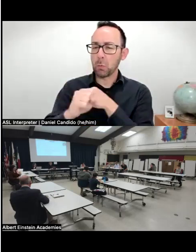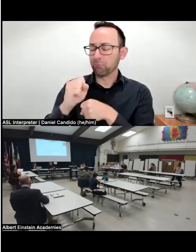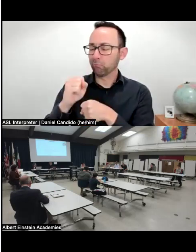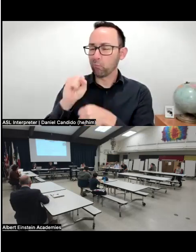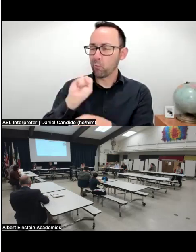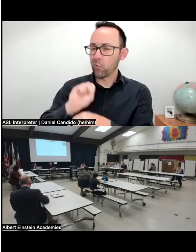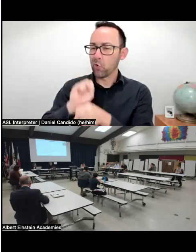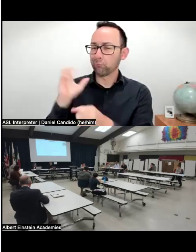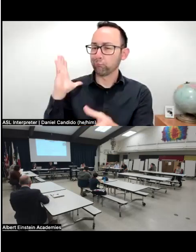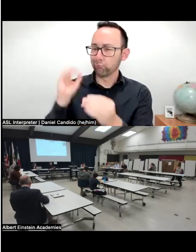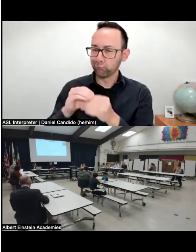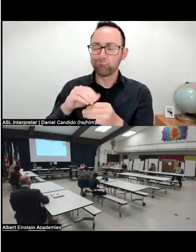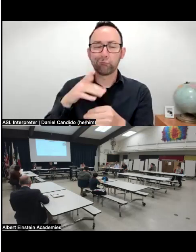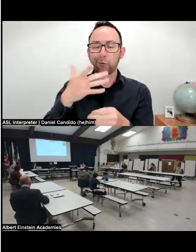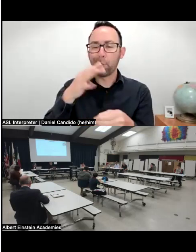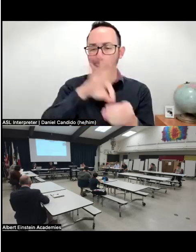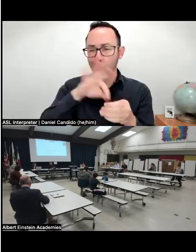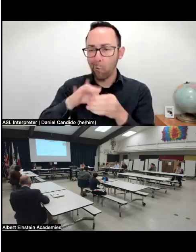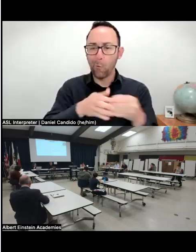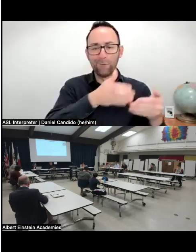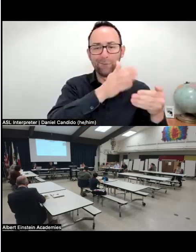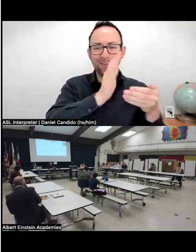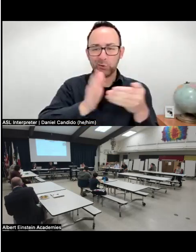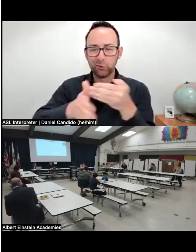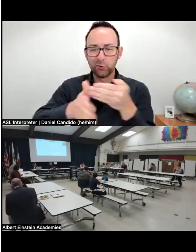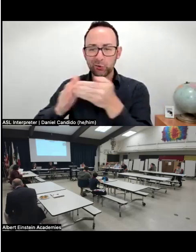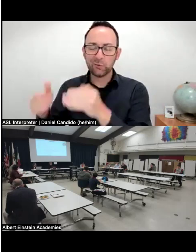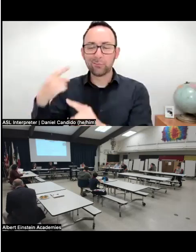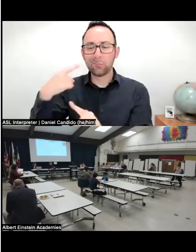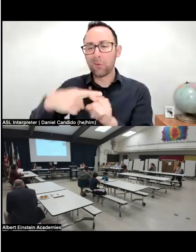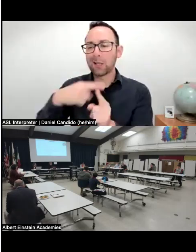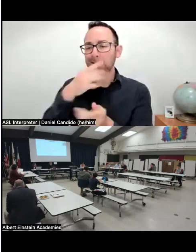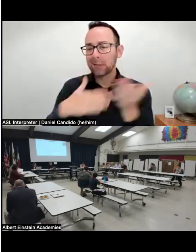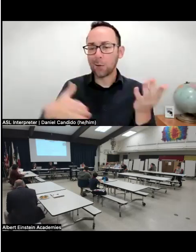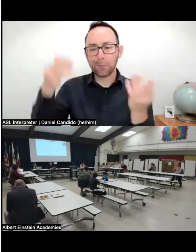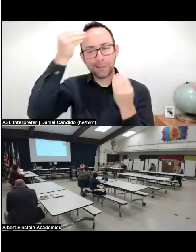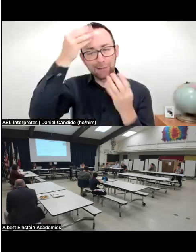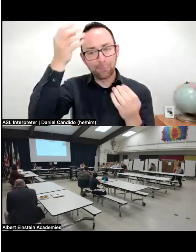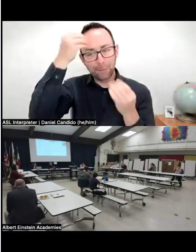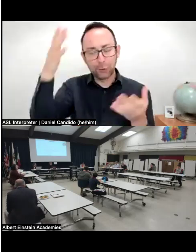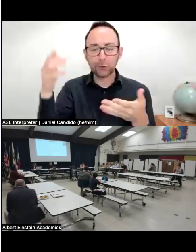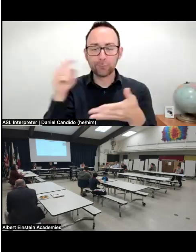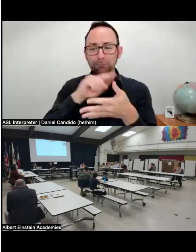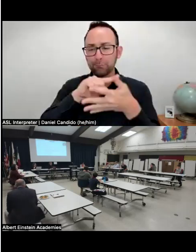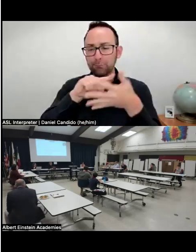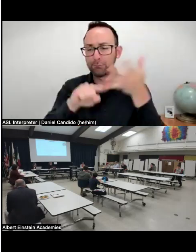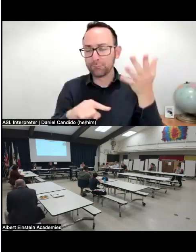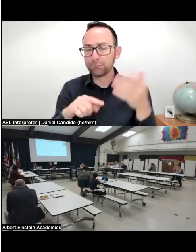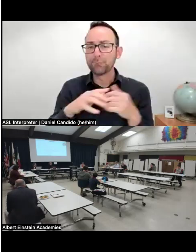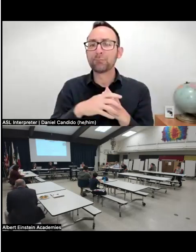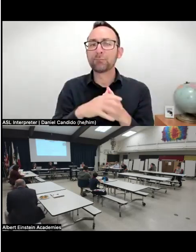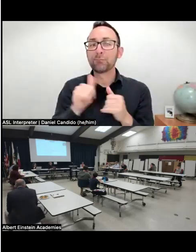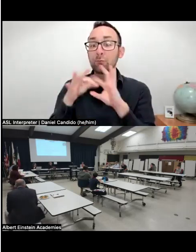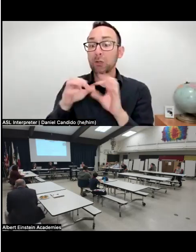items to vote on and some informational items that reflect on this year